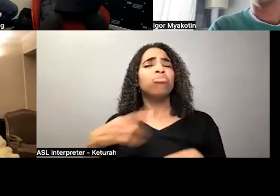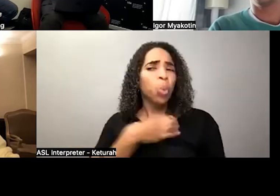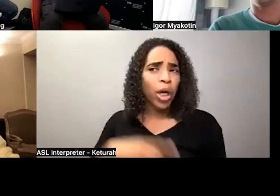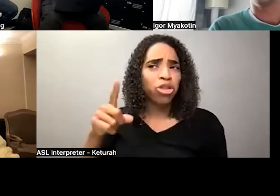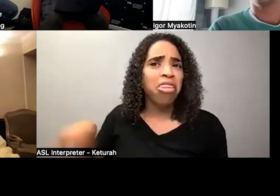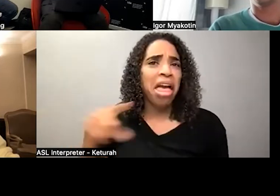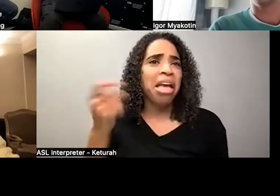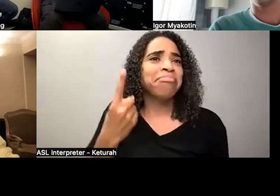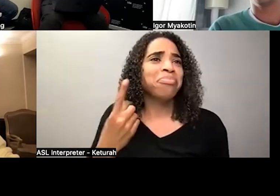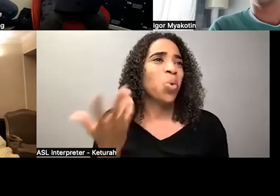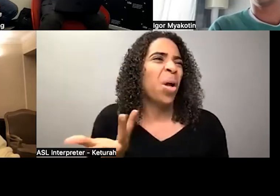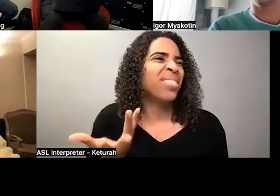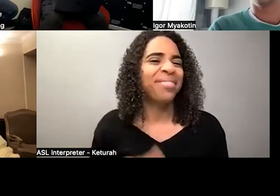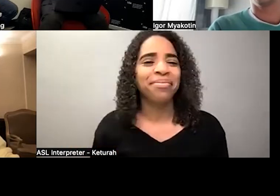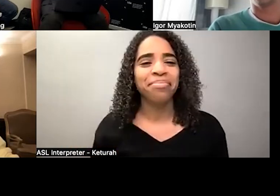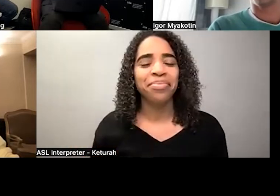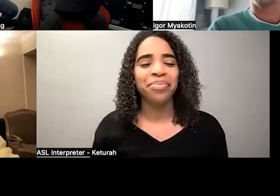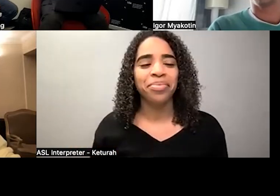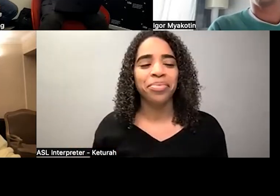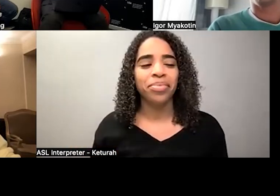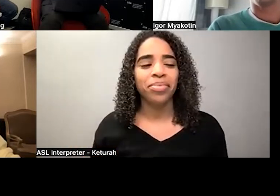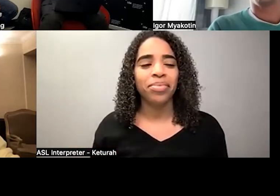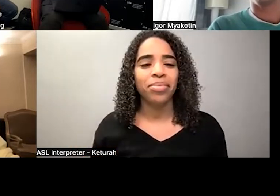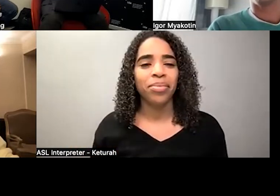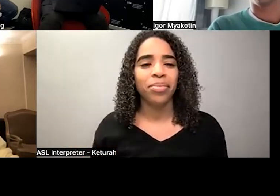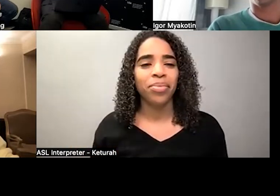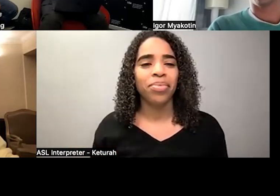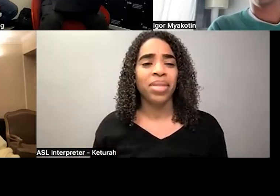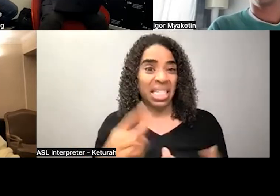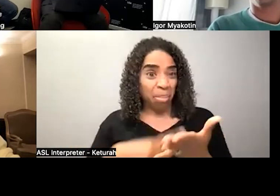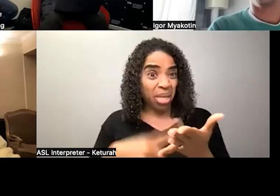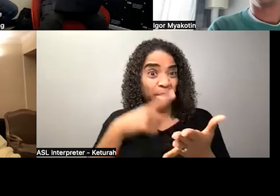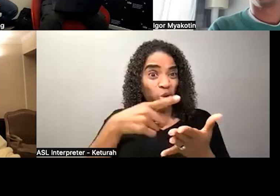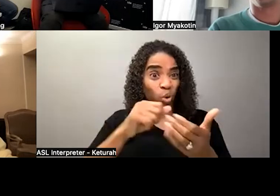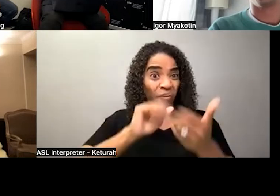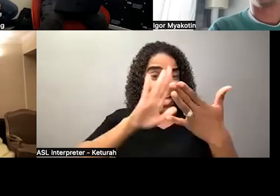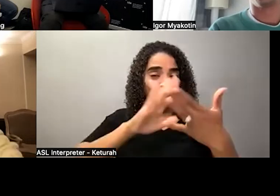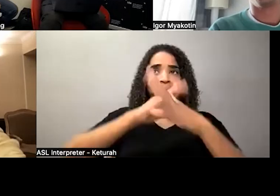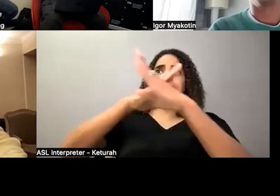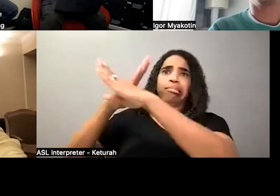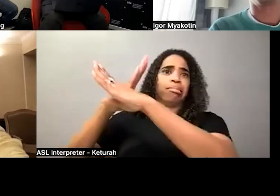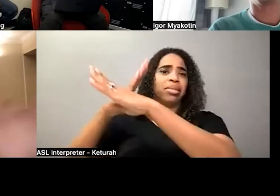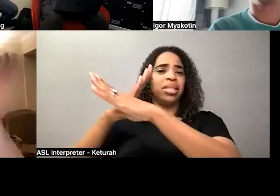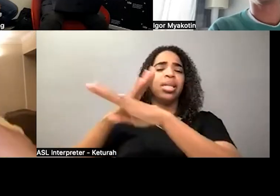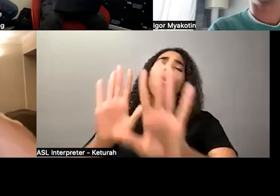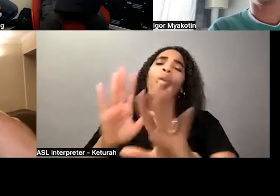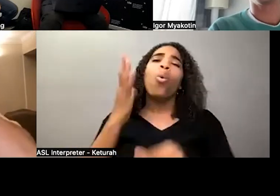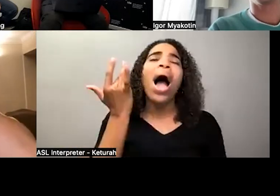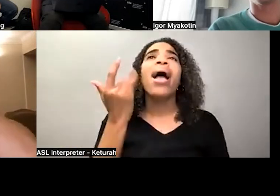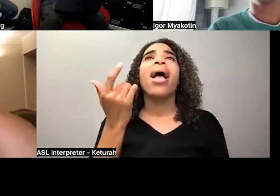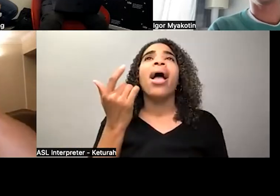Is that something that you found in any way to be an obstacle, or, because I think part of what we're navigating here